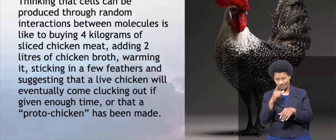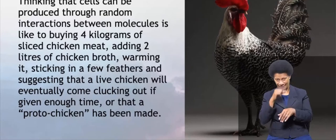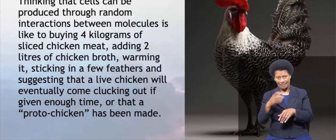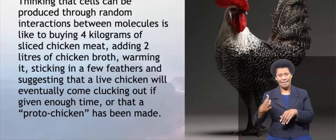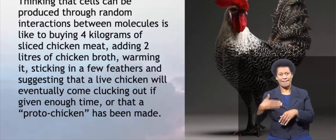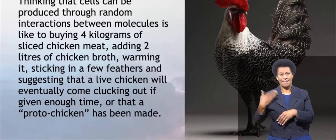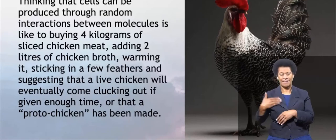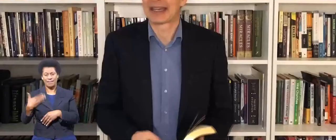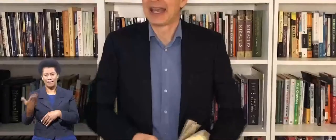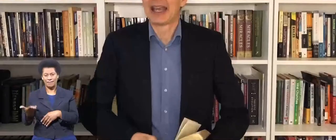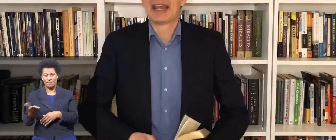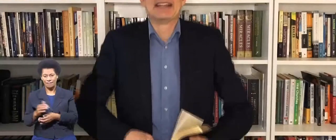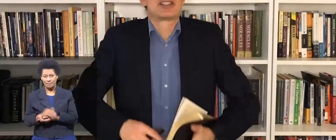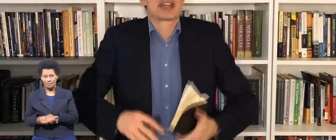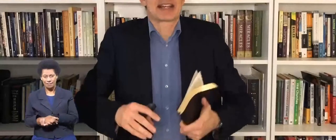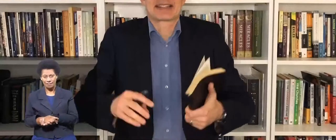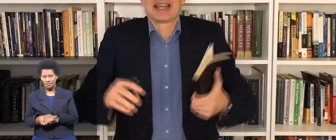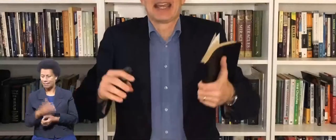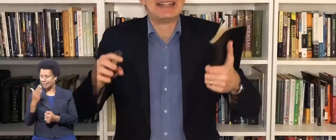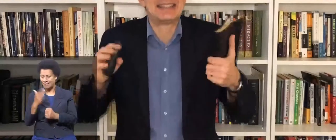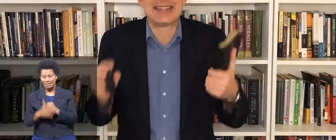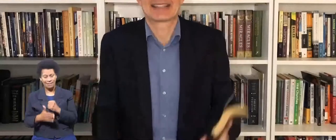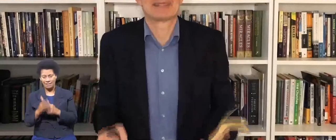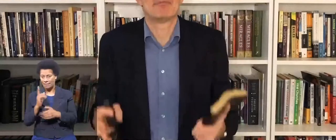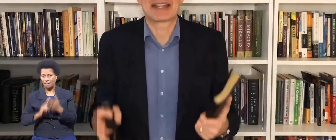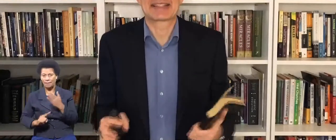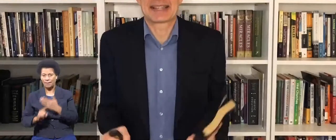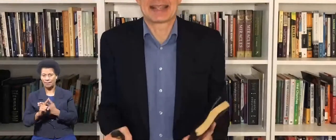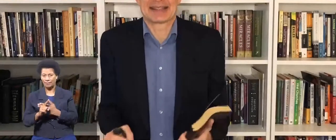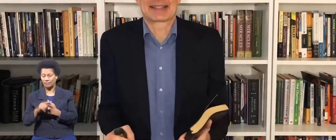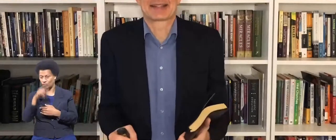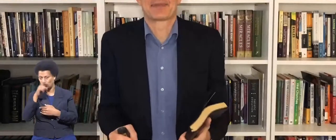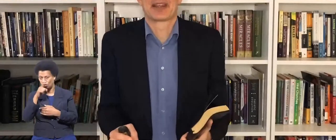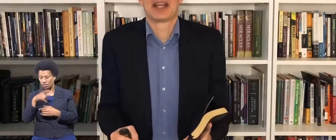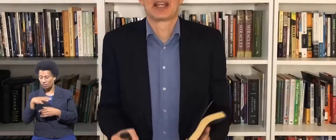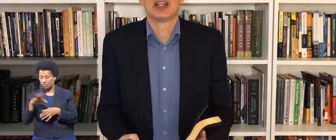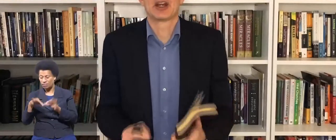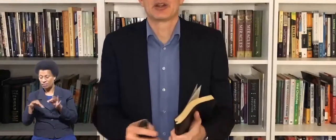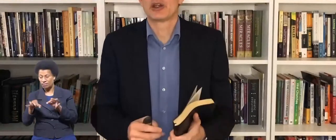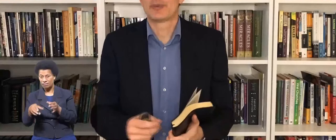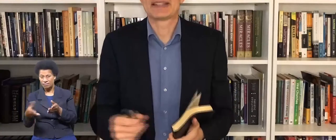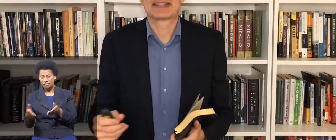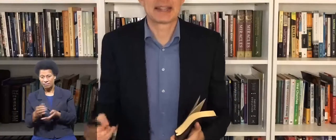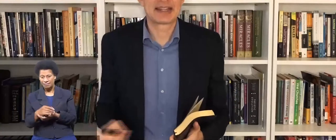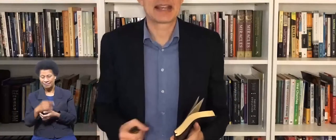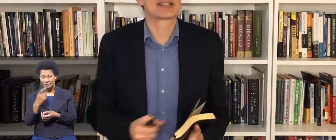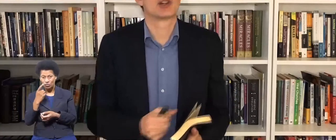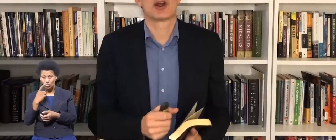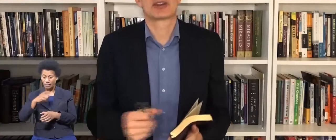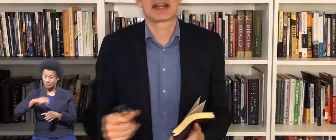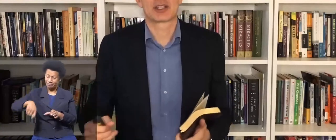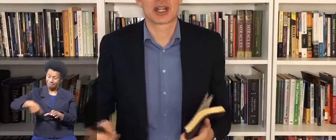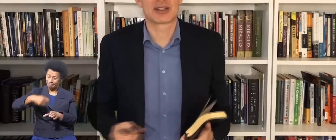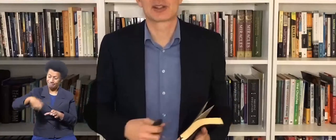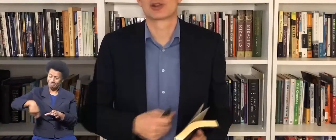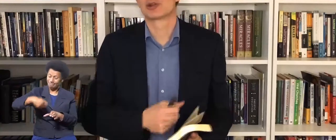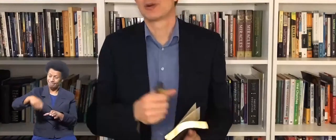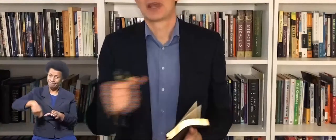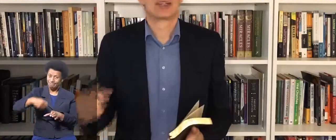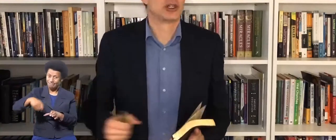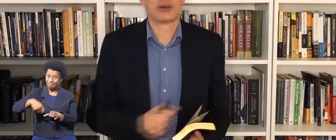proto chicken has been made. It's just, it doesn't make sense. You know, you could be sitting there stirring that